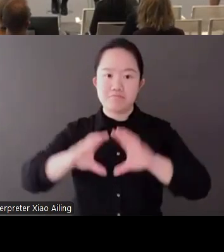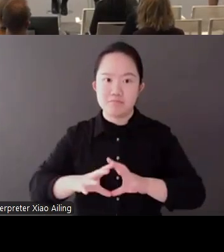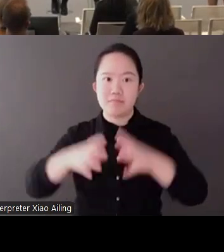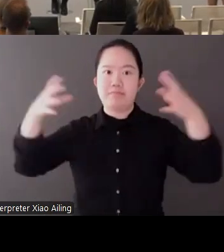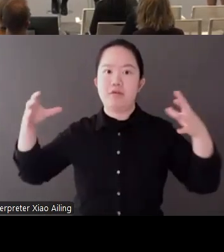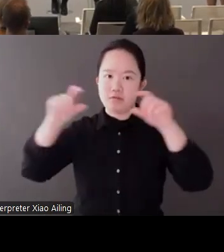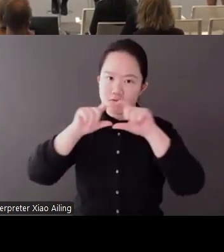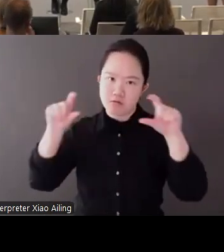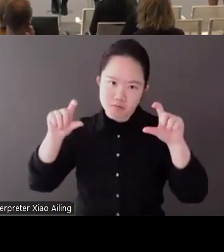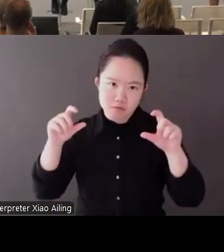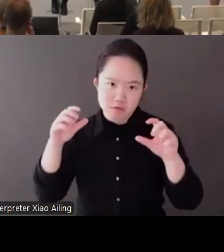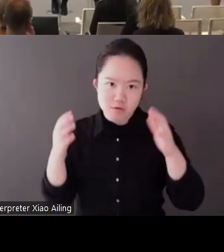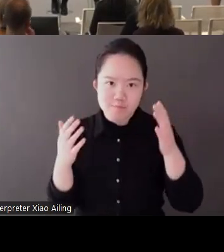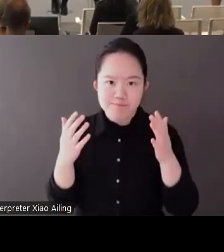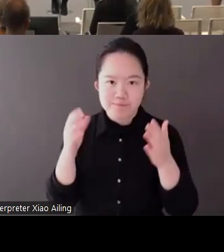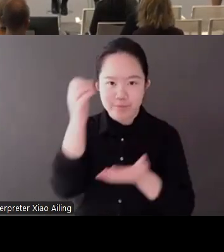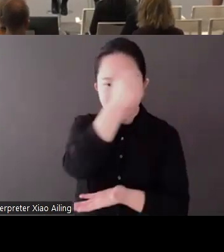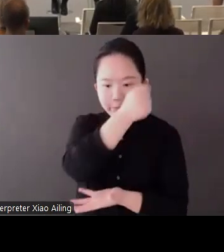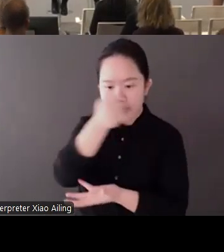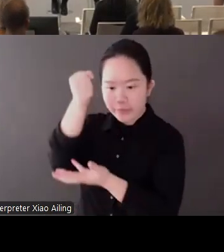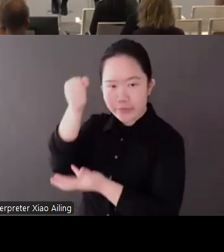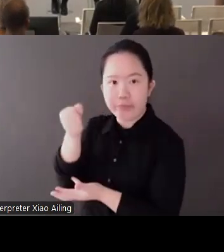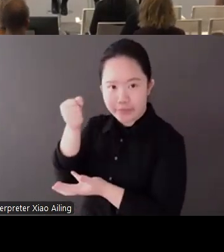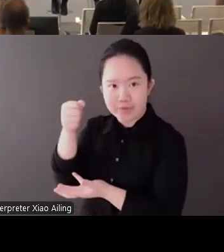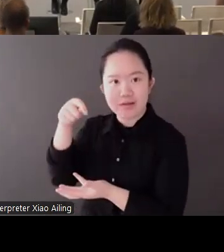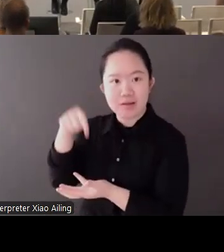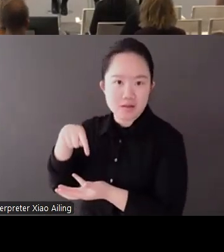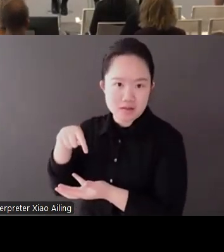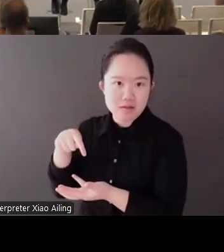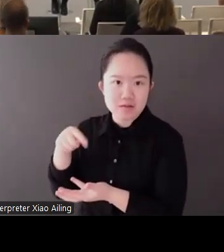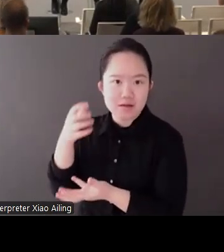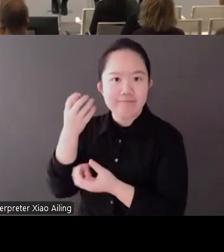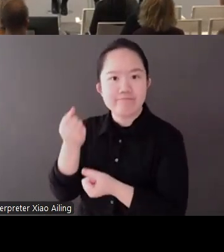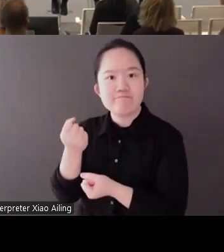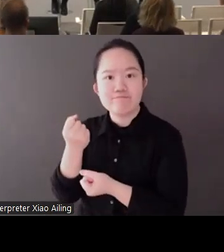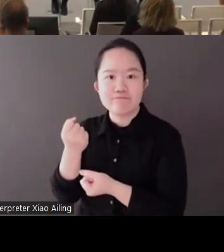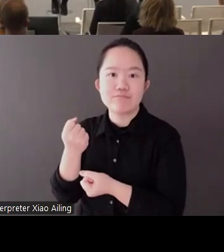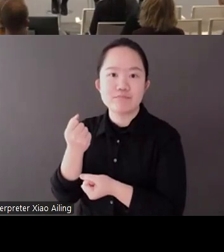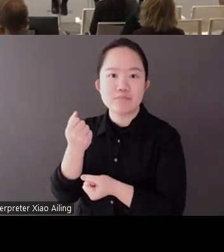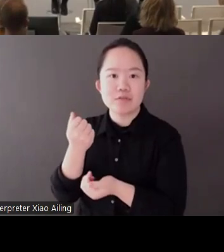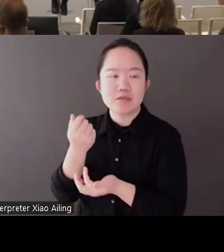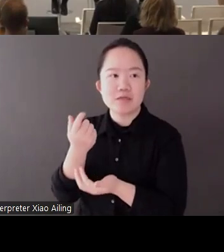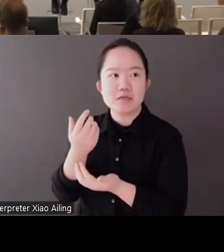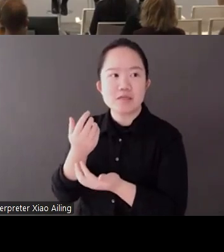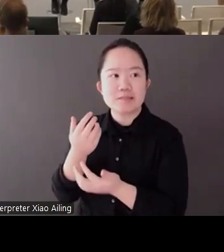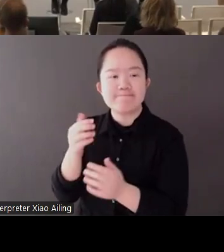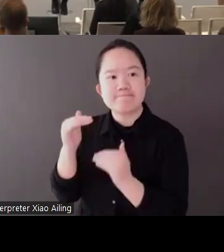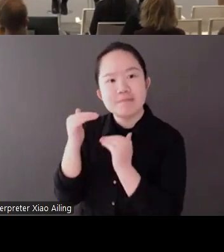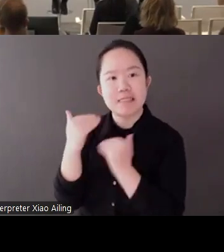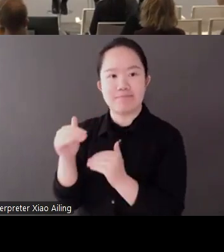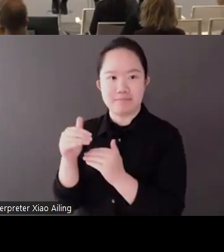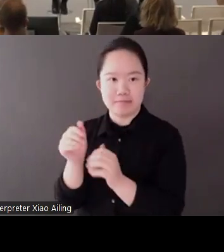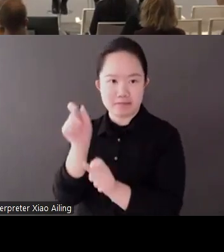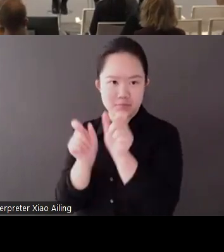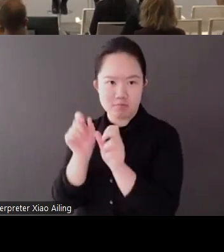it kind of grows then with time and with demand. And it's interesting to see that maybe people who are